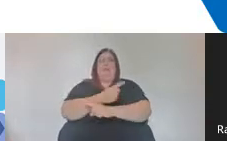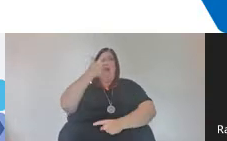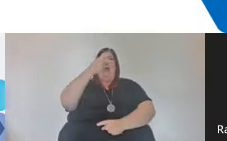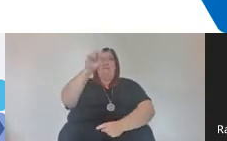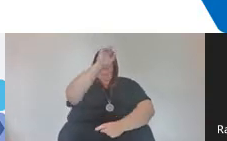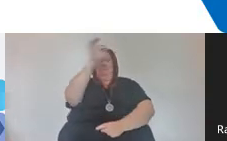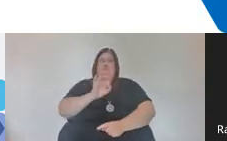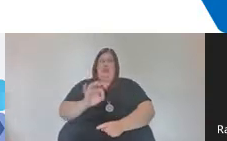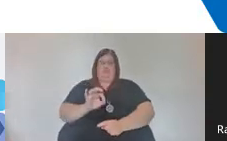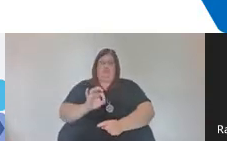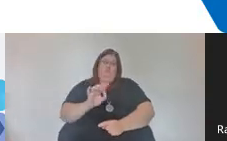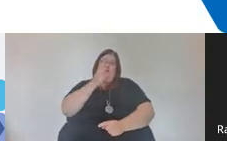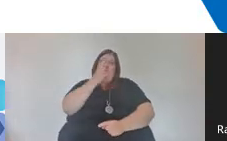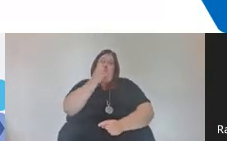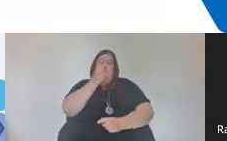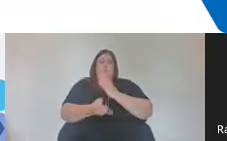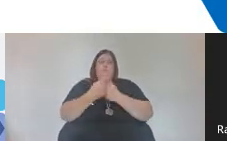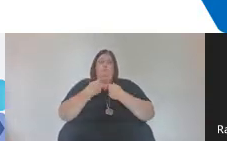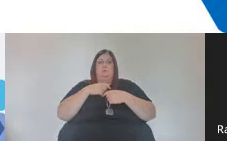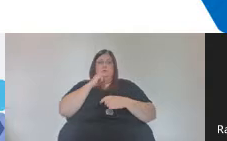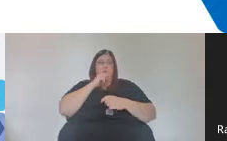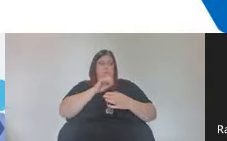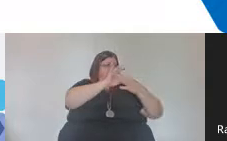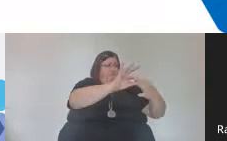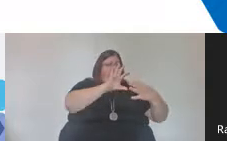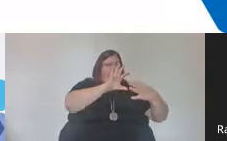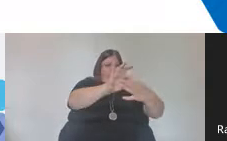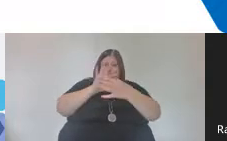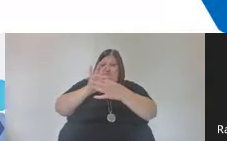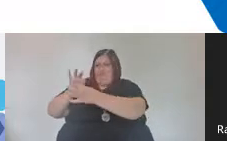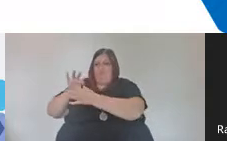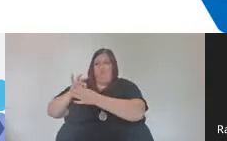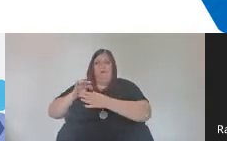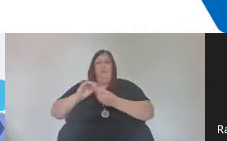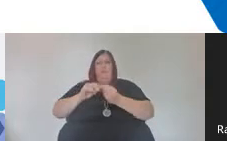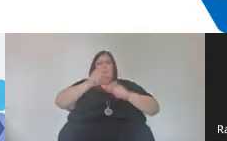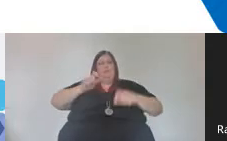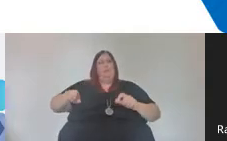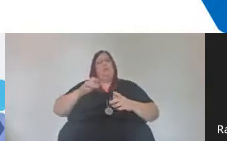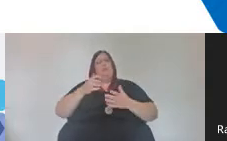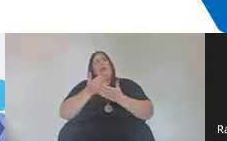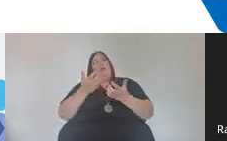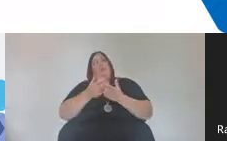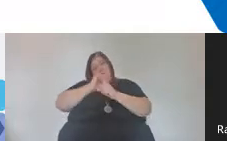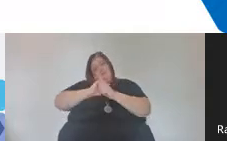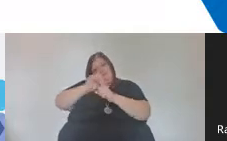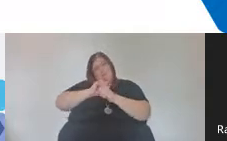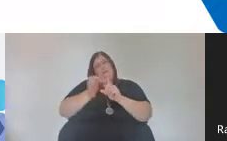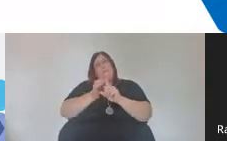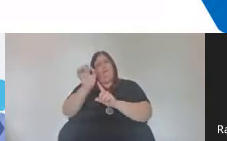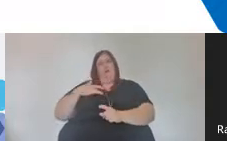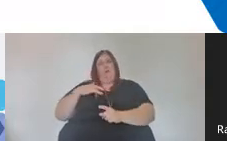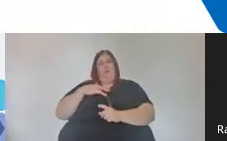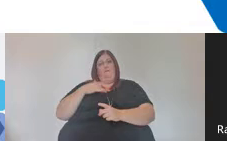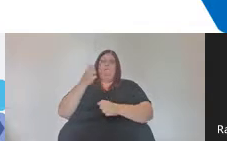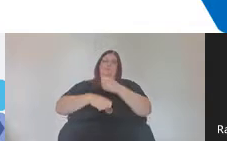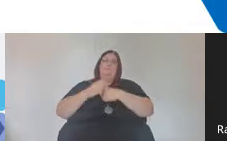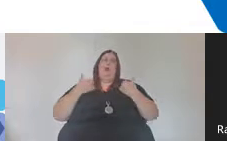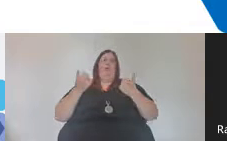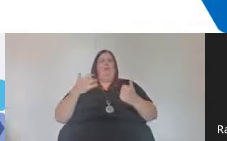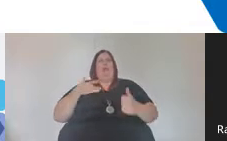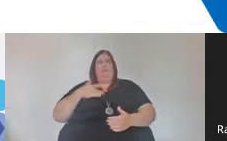opportunity to influence how well people can live and their outcomes. And we are absolutely committed to changing to